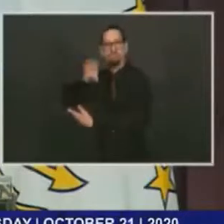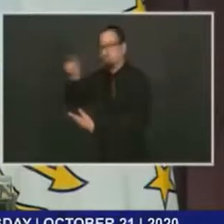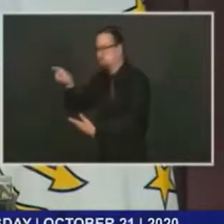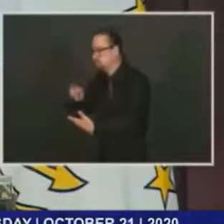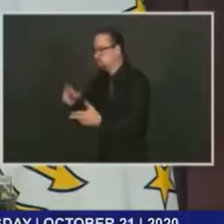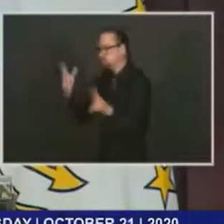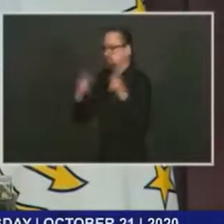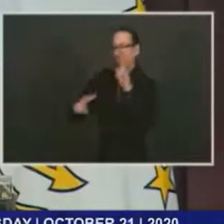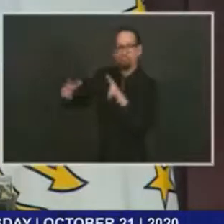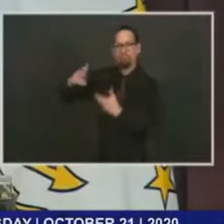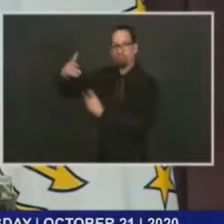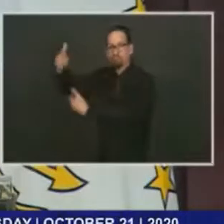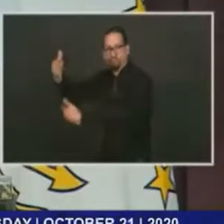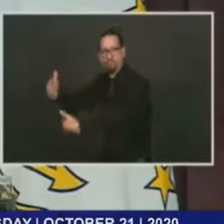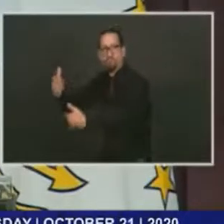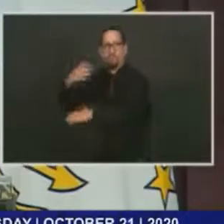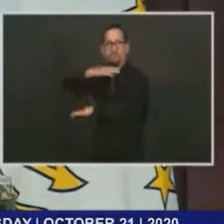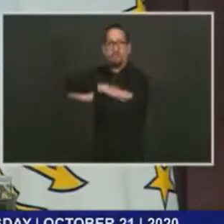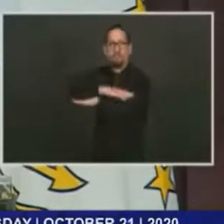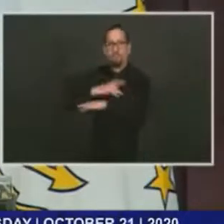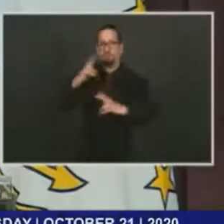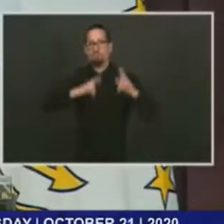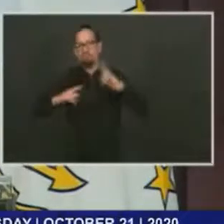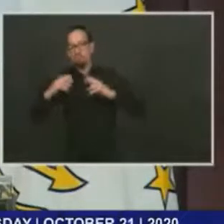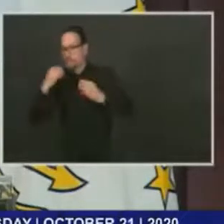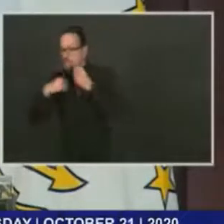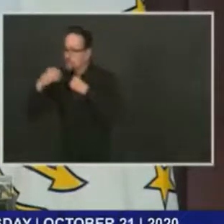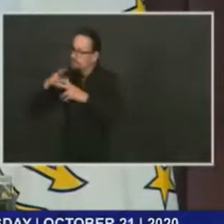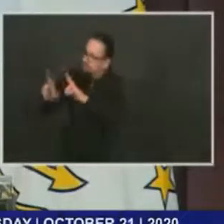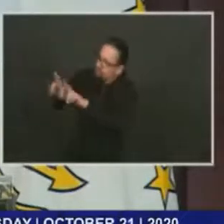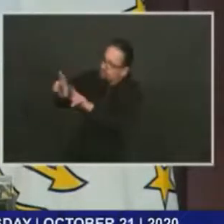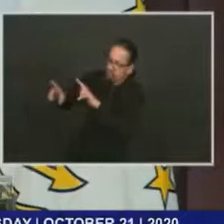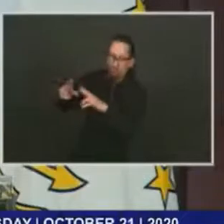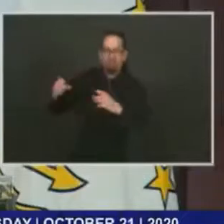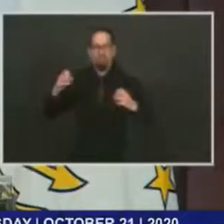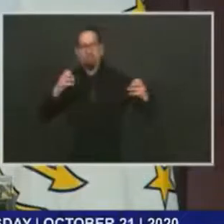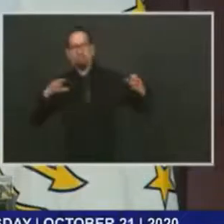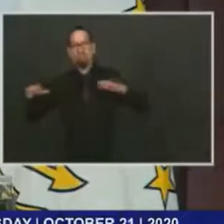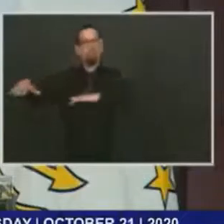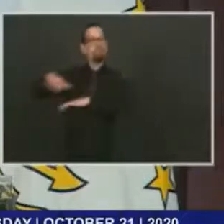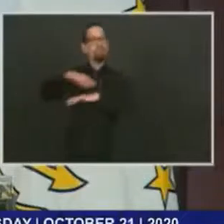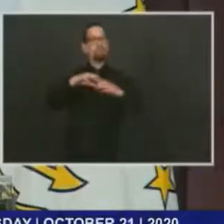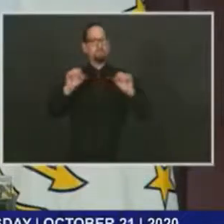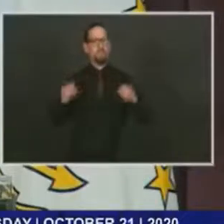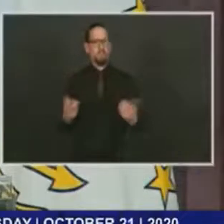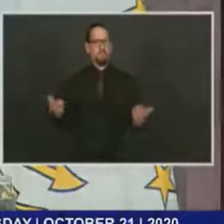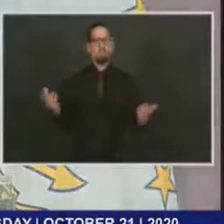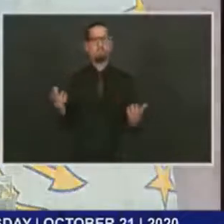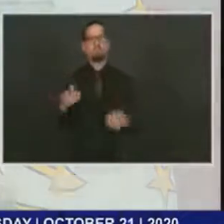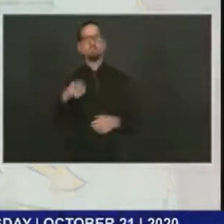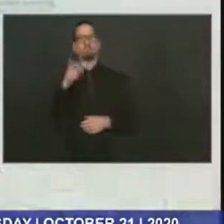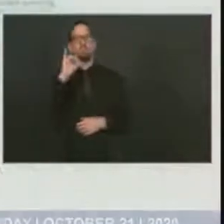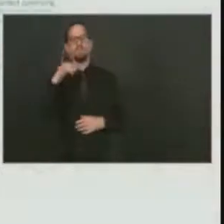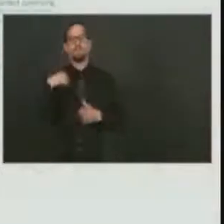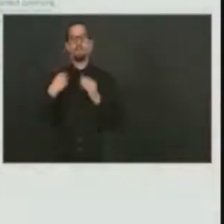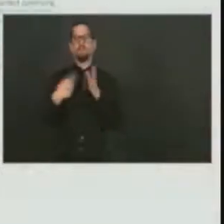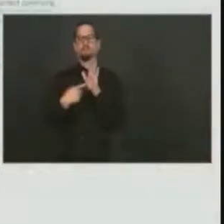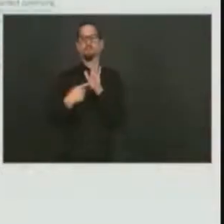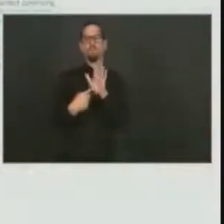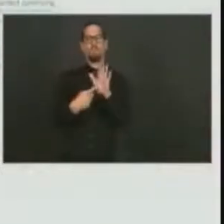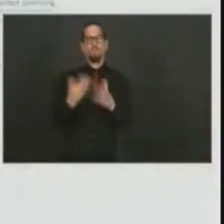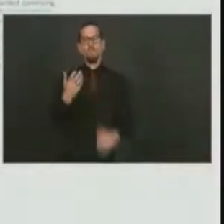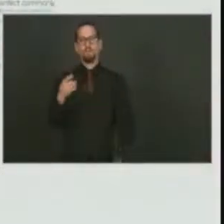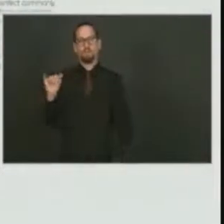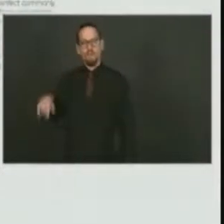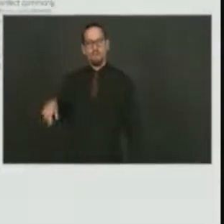Thanksgiving. We put together a little illustration of what a safe Thanksgiving might look like, and I'd ask you to please put that up on the